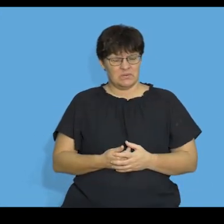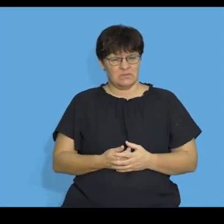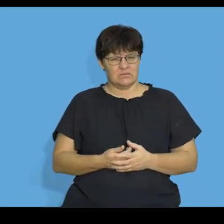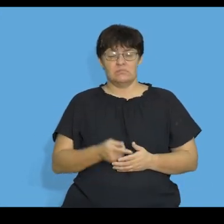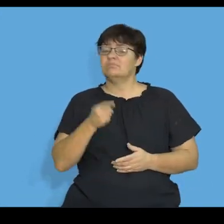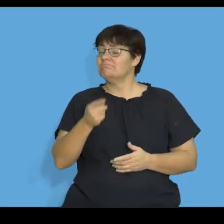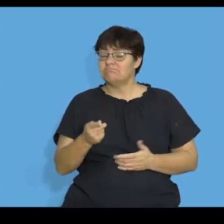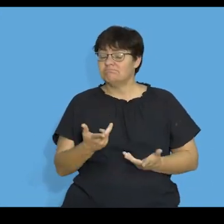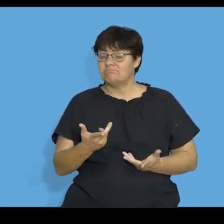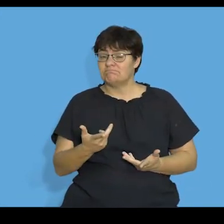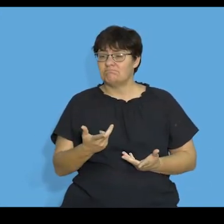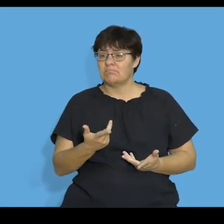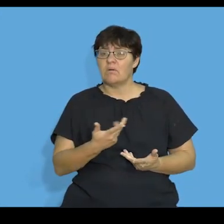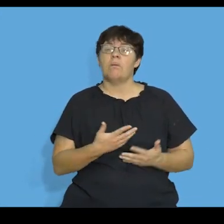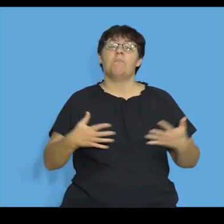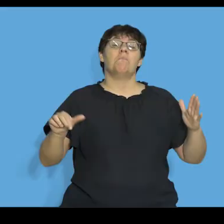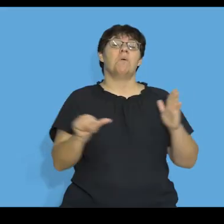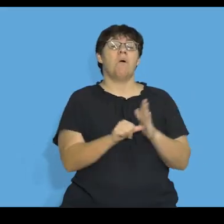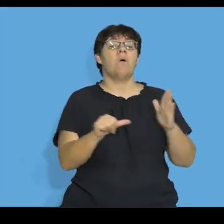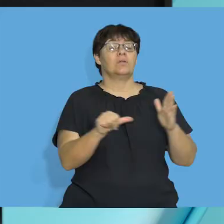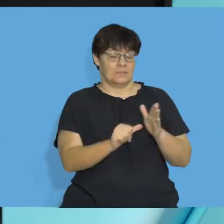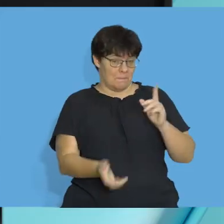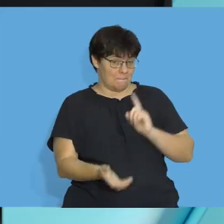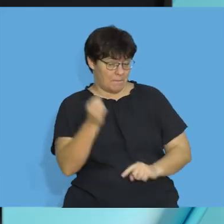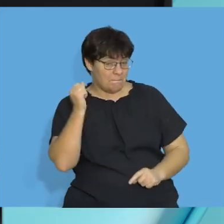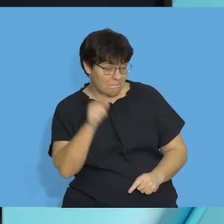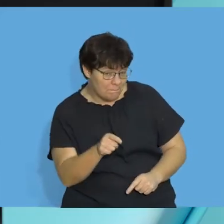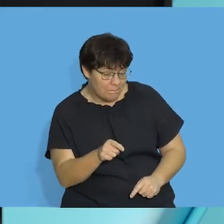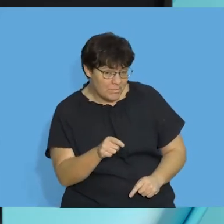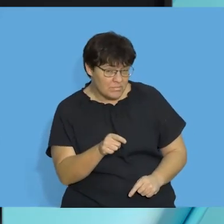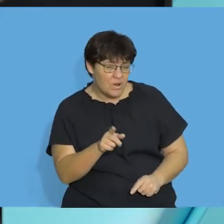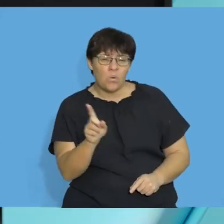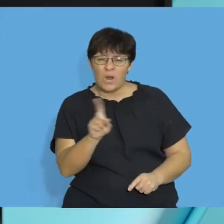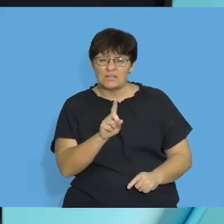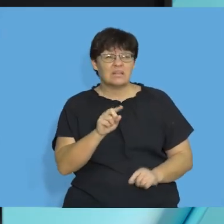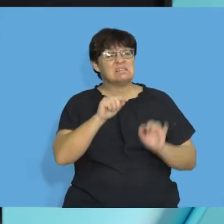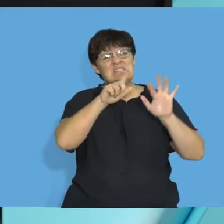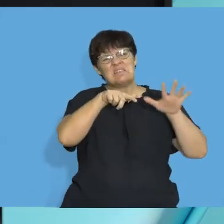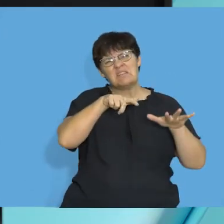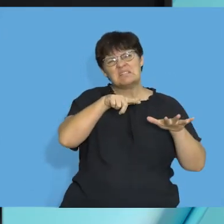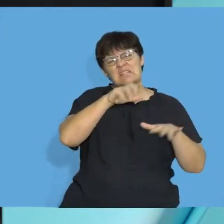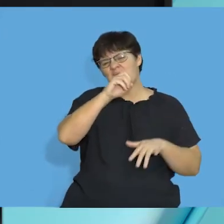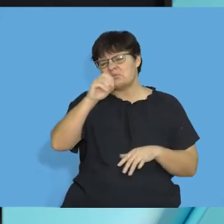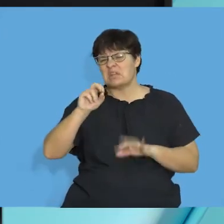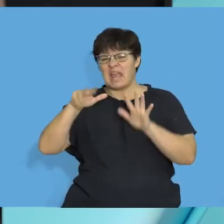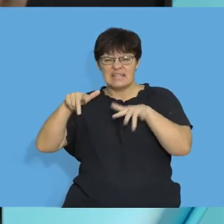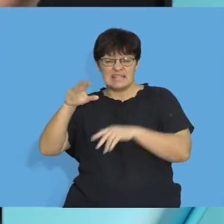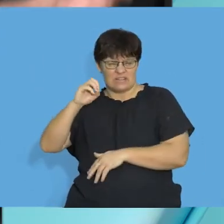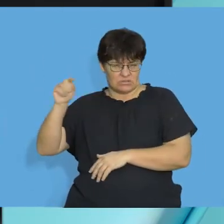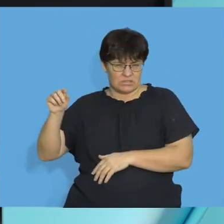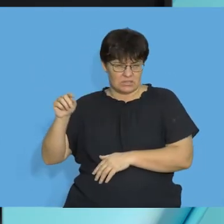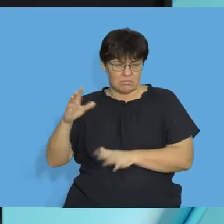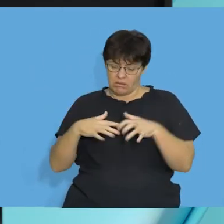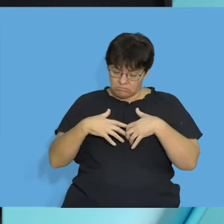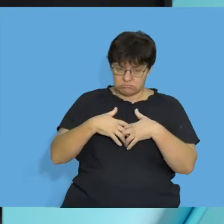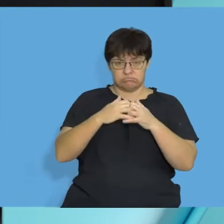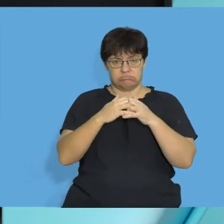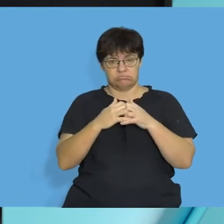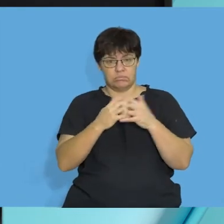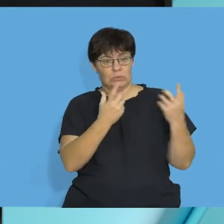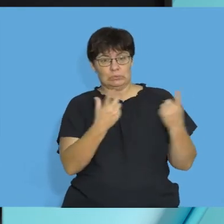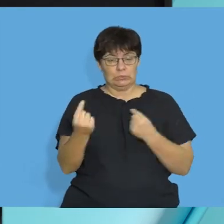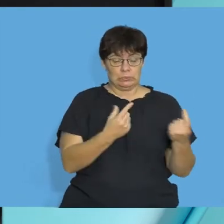this was probably the most important discovery of the 1800s. The whole set of work that was